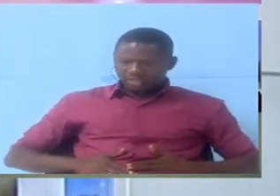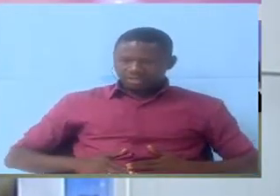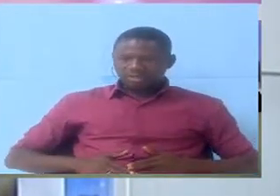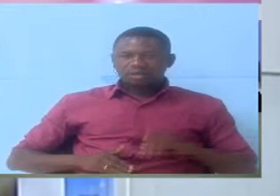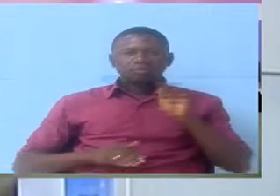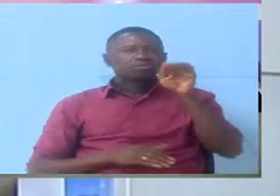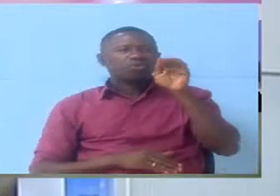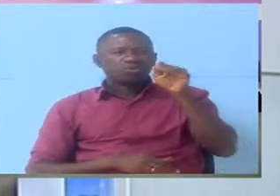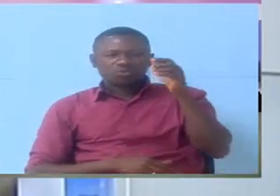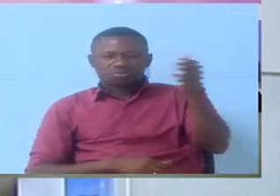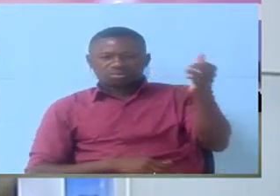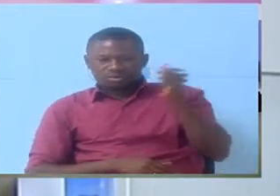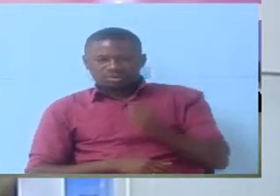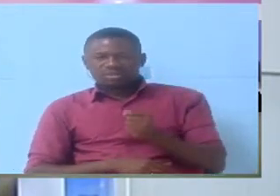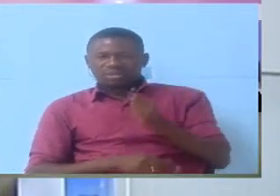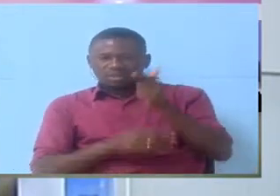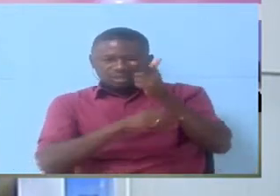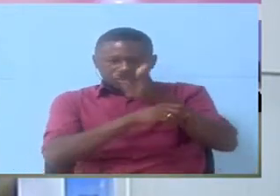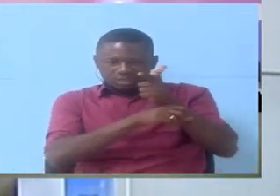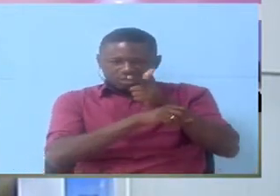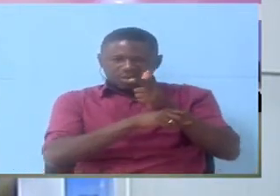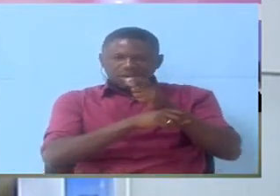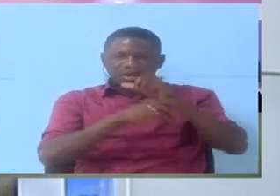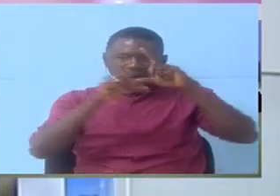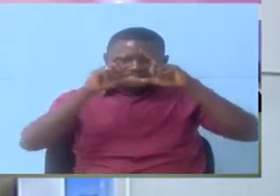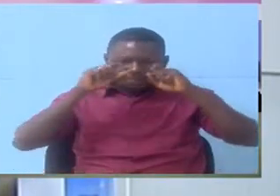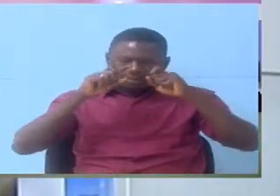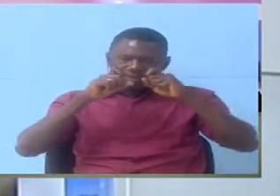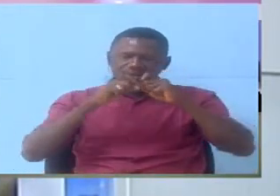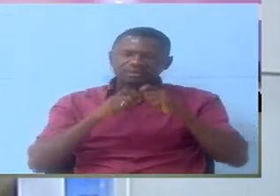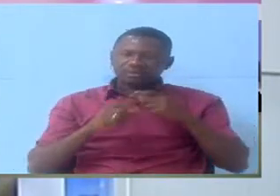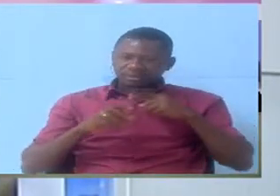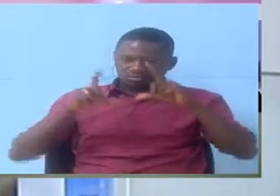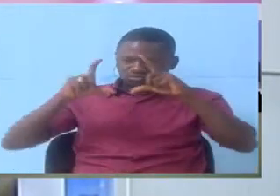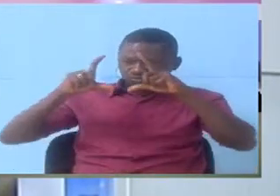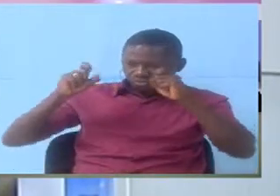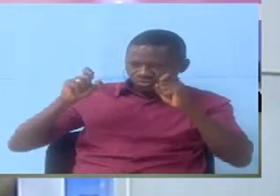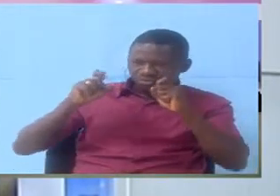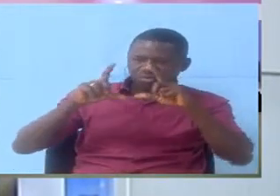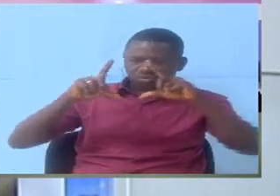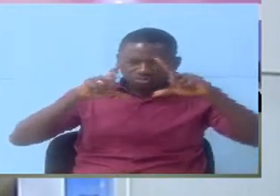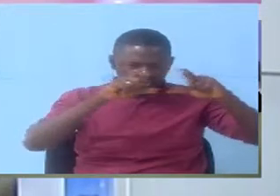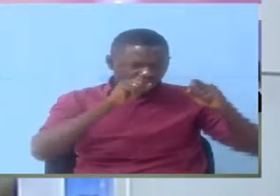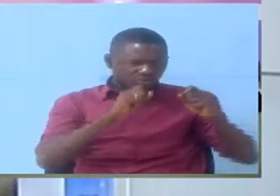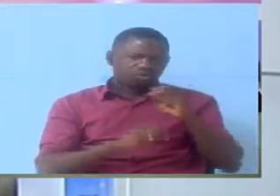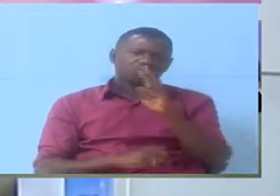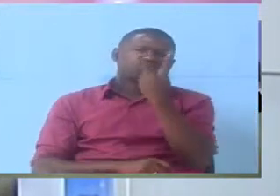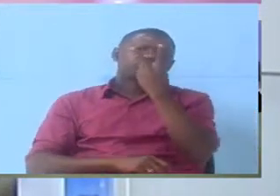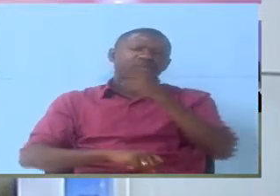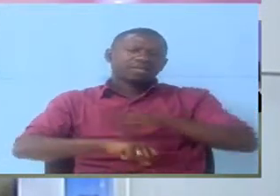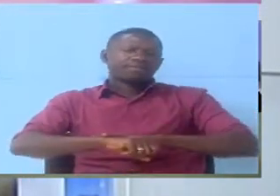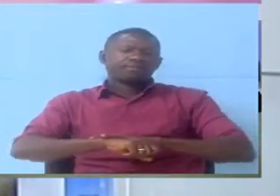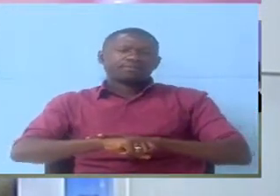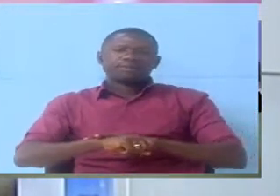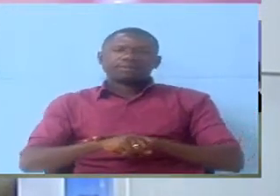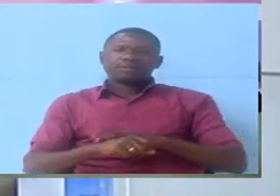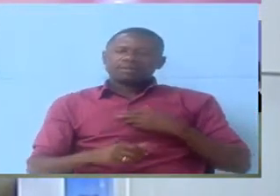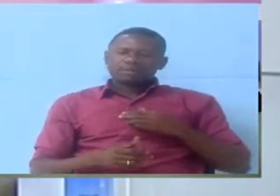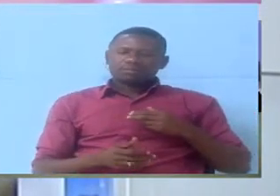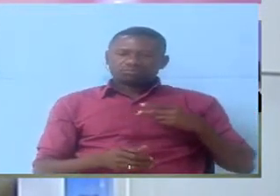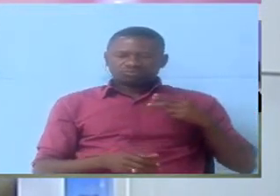to take two shots. Nkae natal fulata. You took two shots. I natal fulota. I turn again further